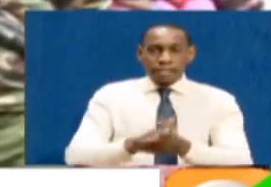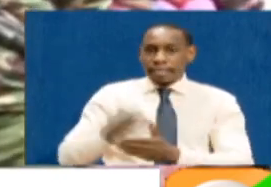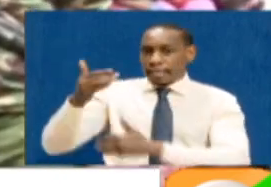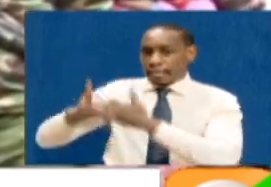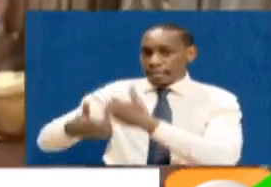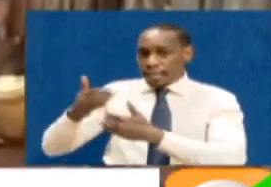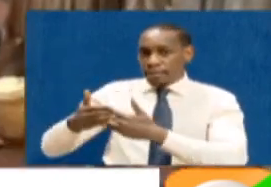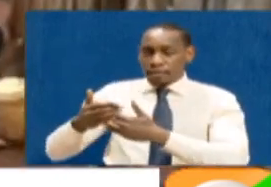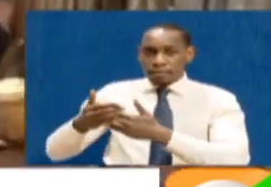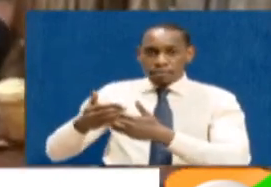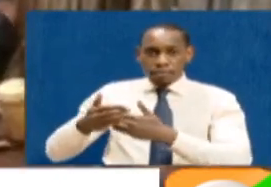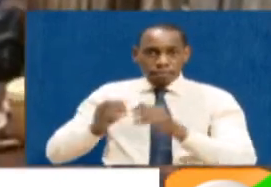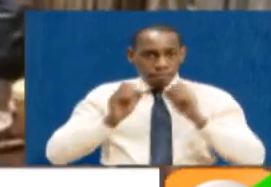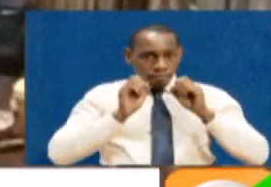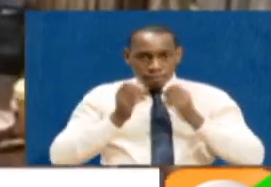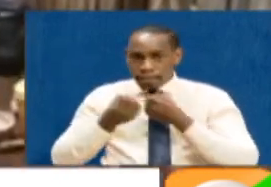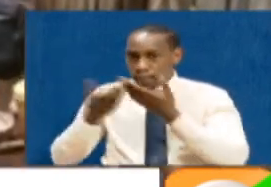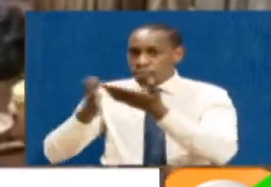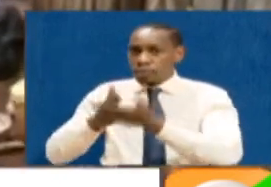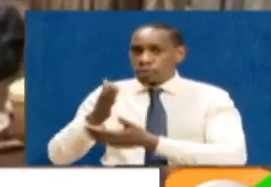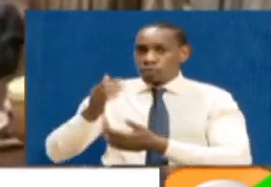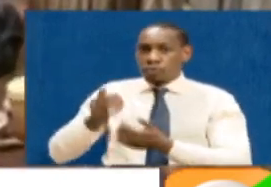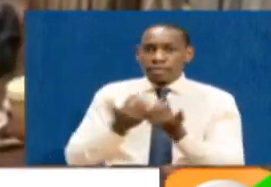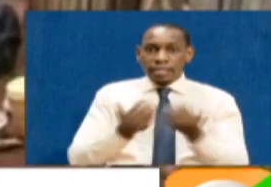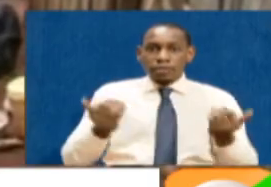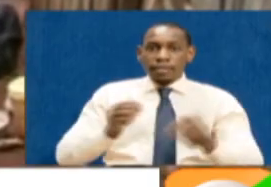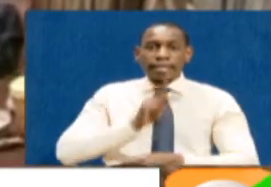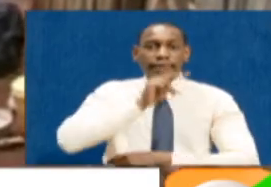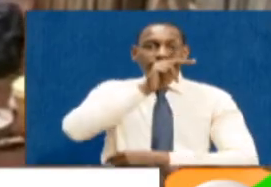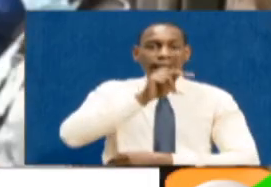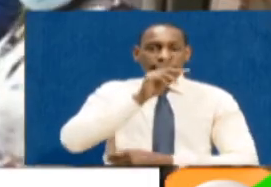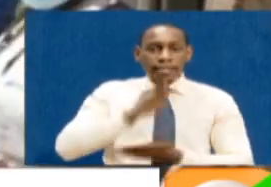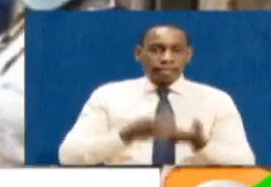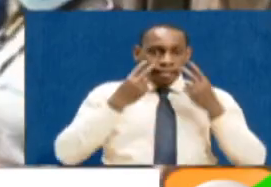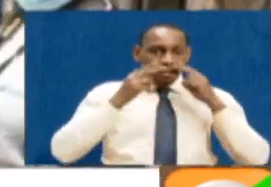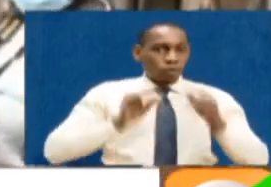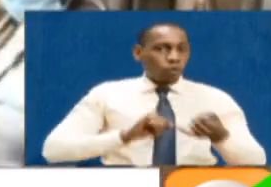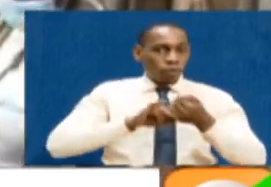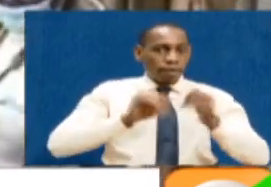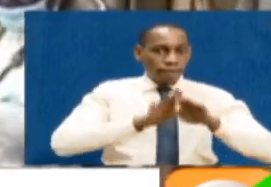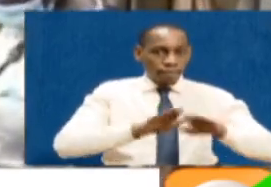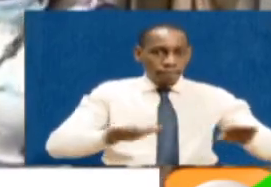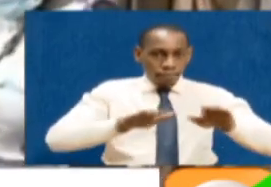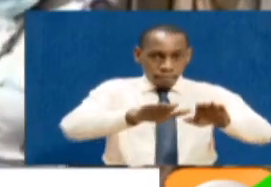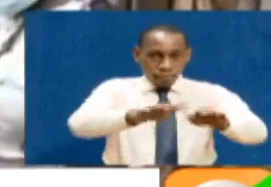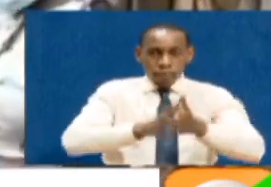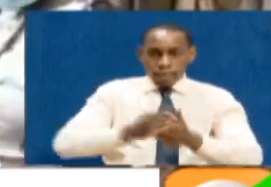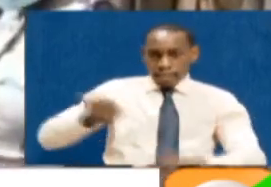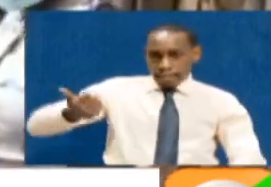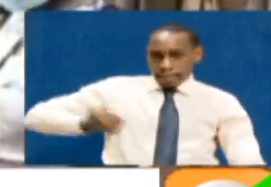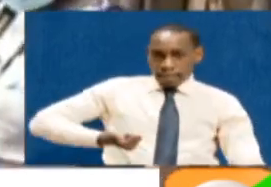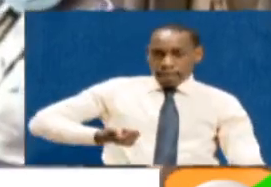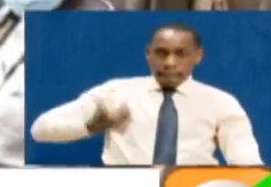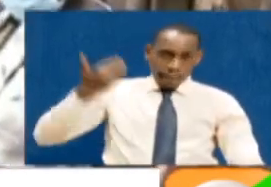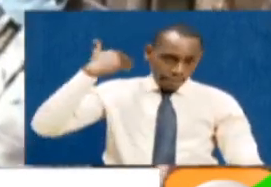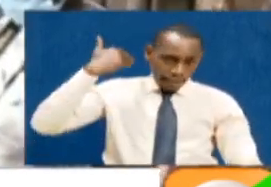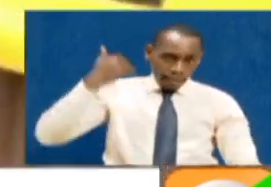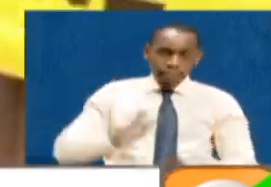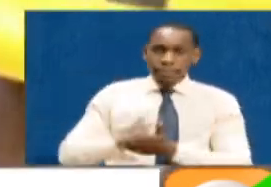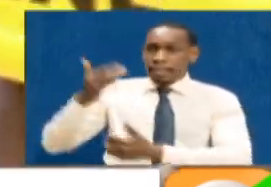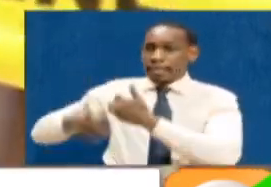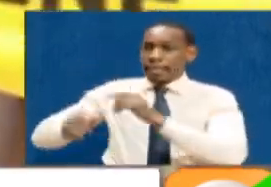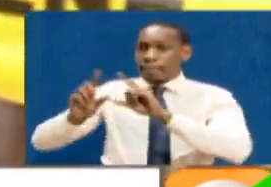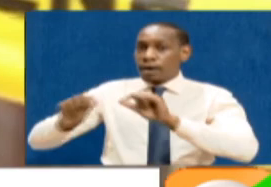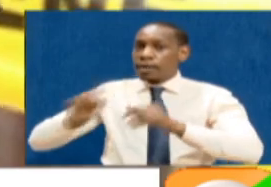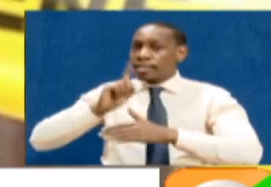axe, following a domestic row. A neighbour was alerted by the couple's children, who were screaming. He found Jane lying on the floor with a kitchen